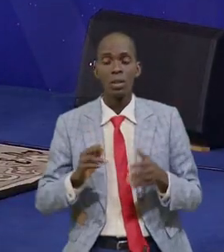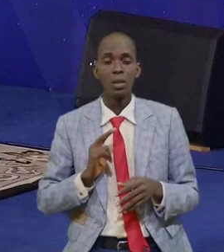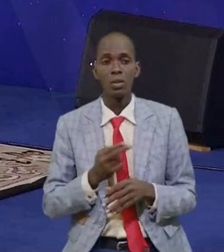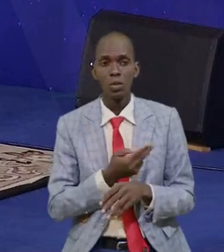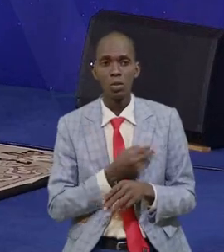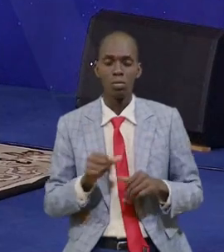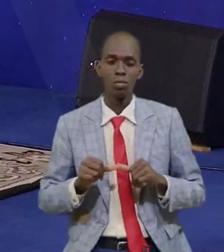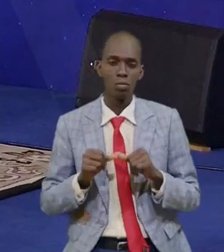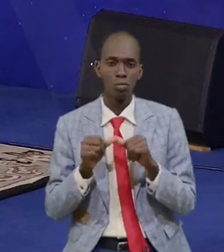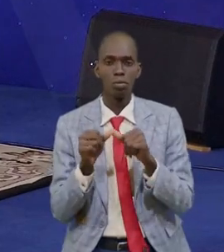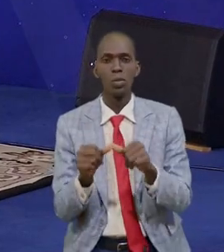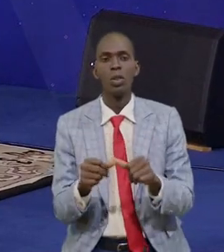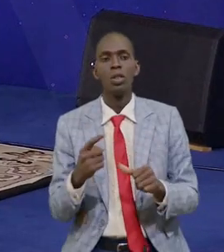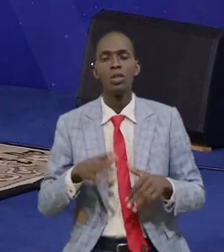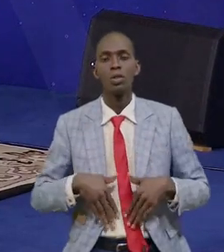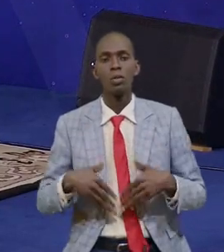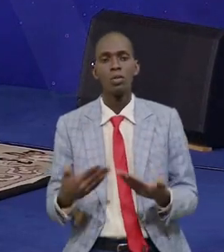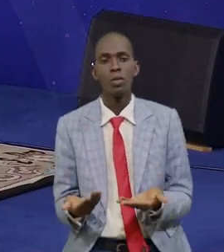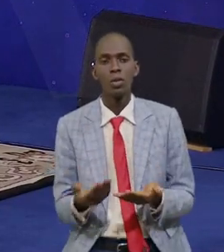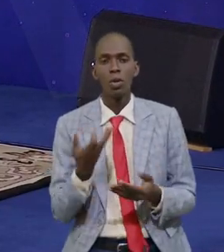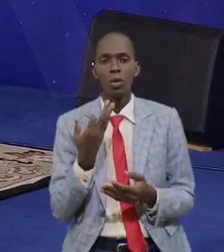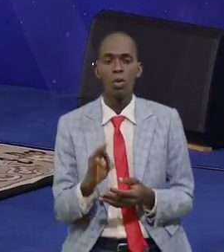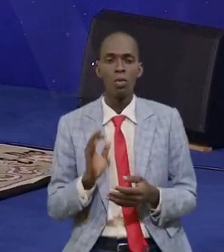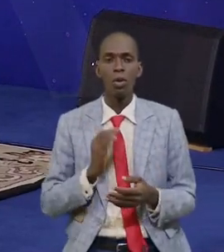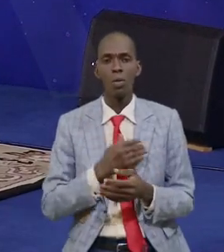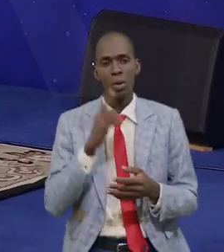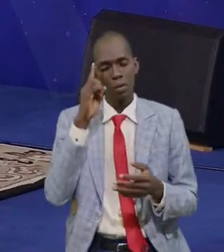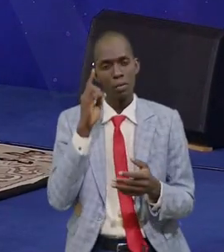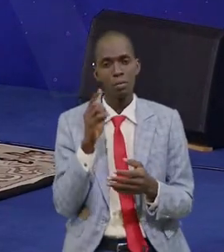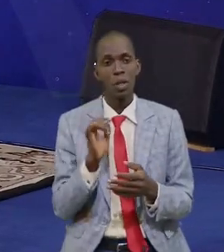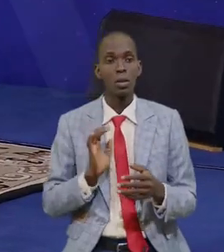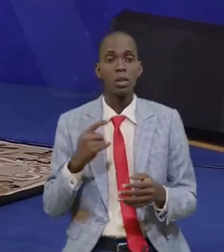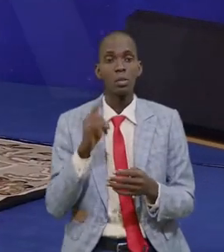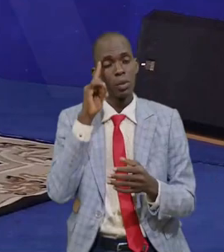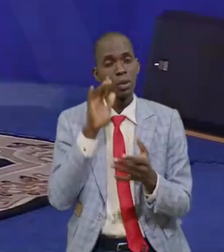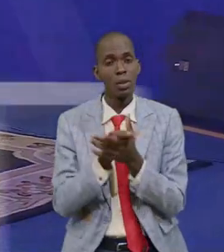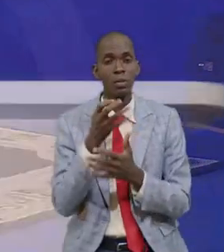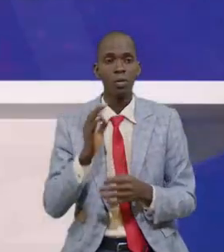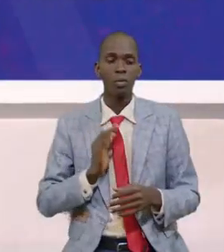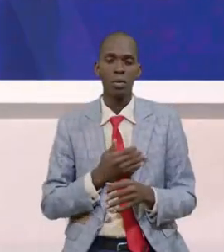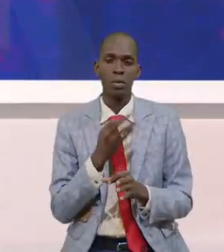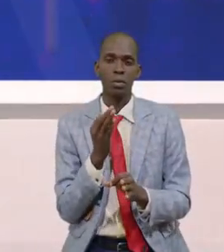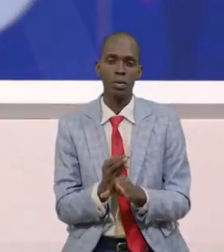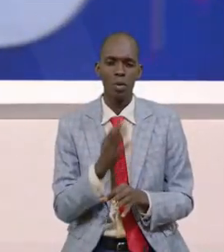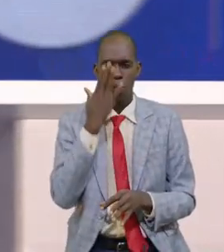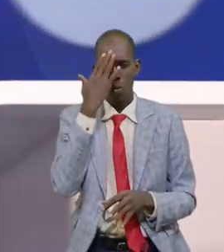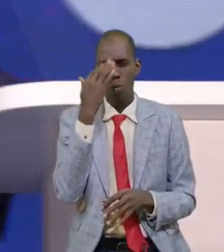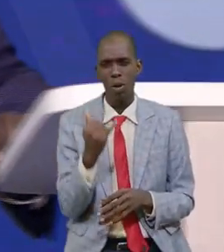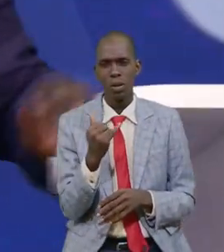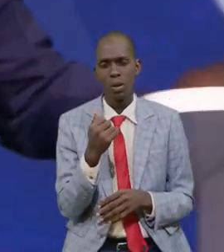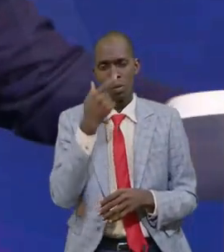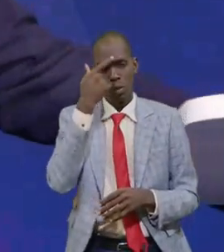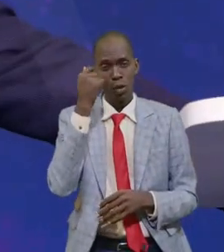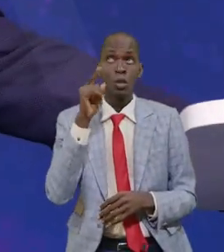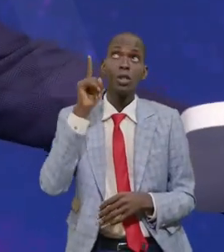the profession of our faith. Why? Because he who has called